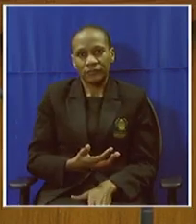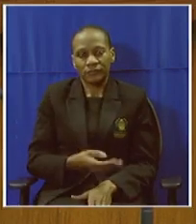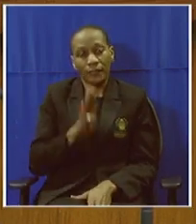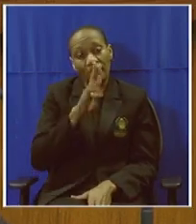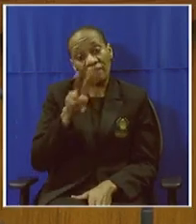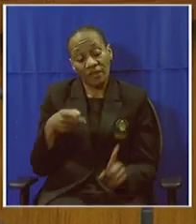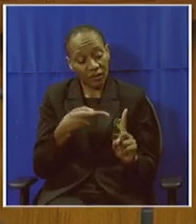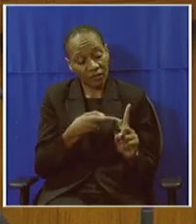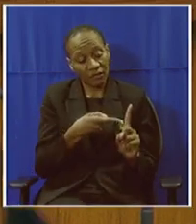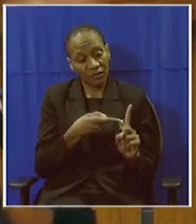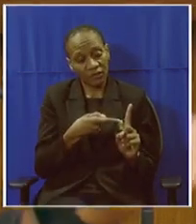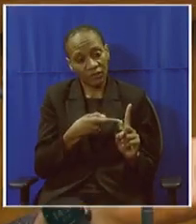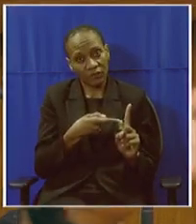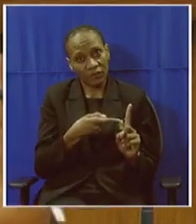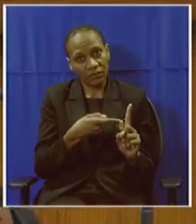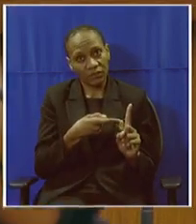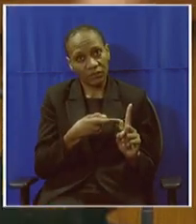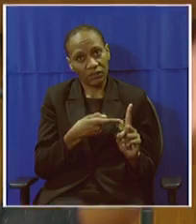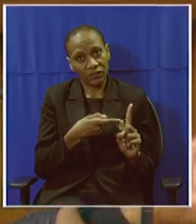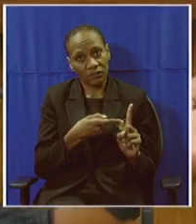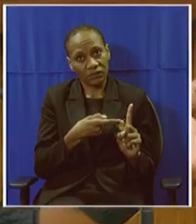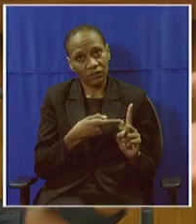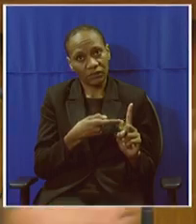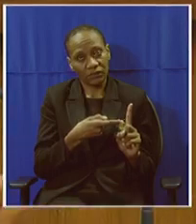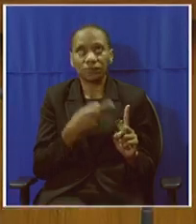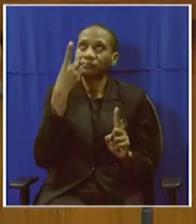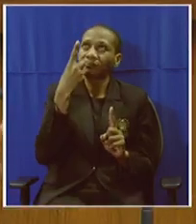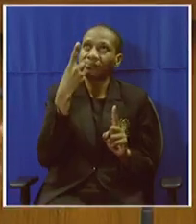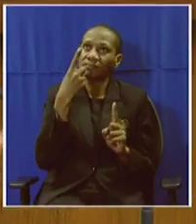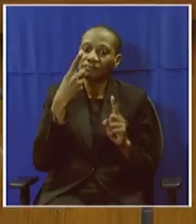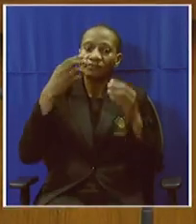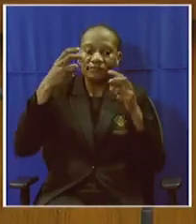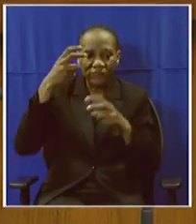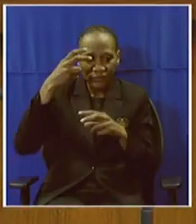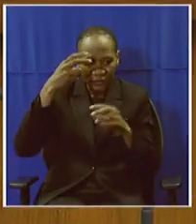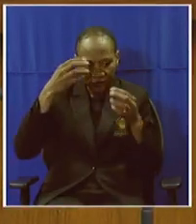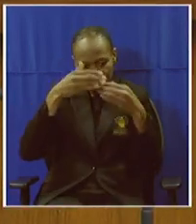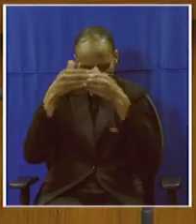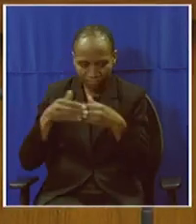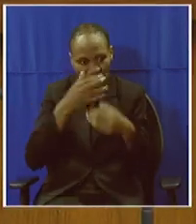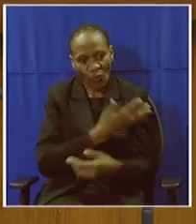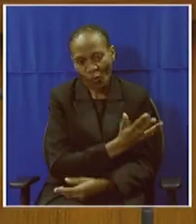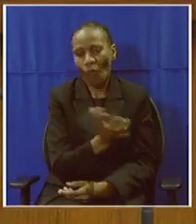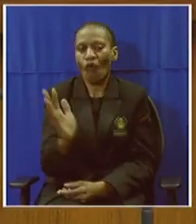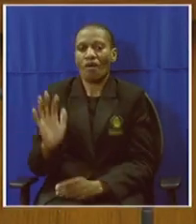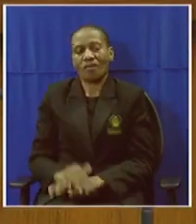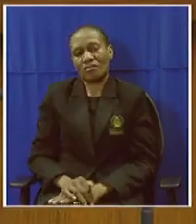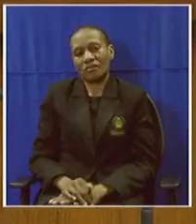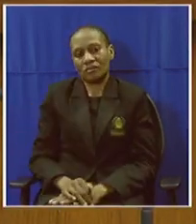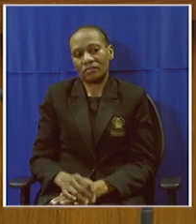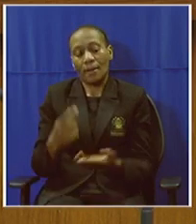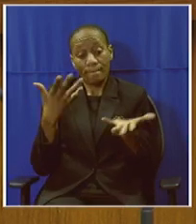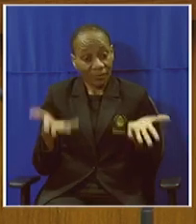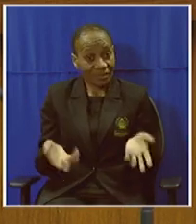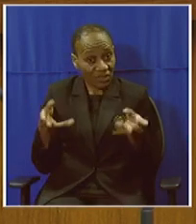Ubavelile, just look after all of us. But this debate